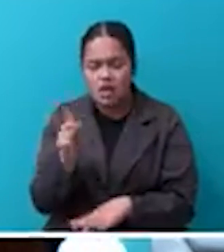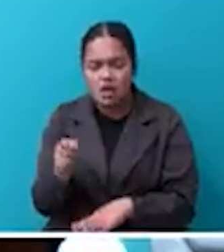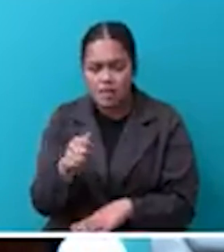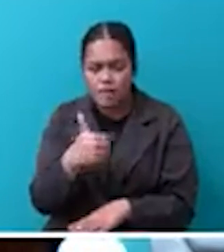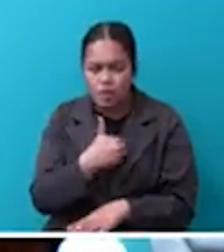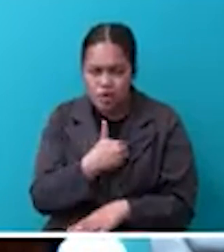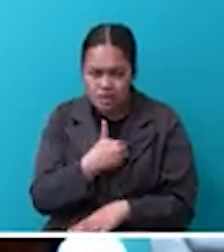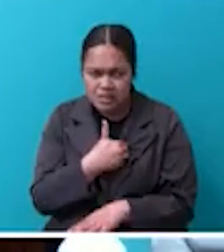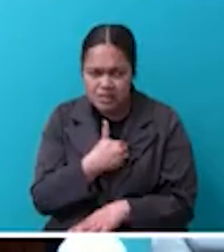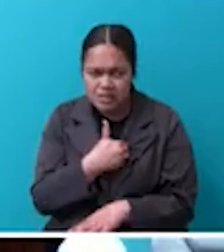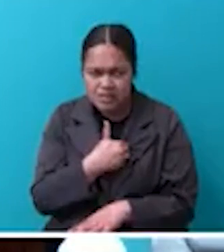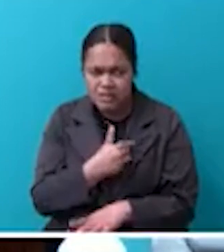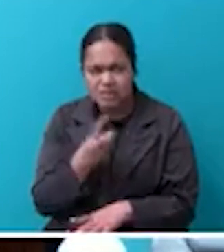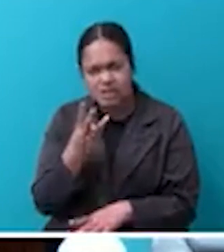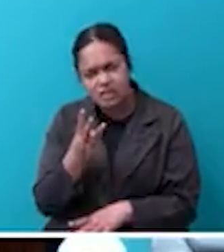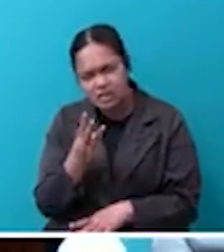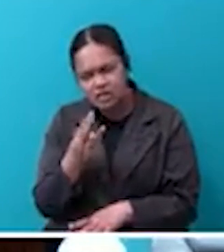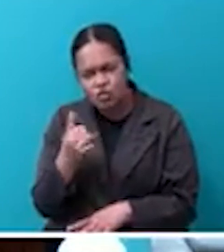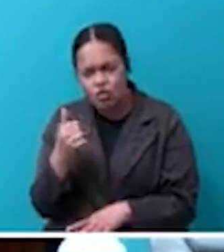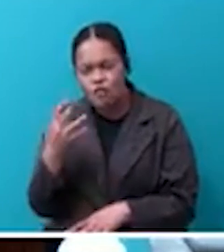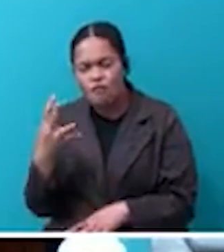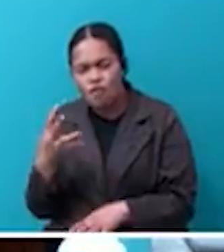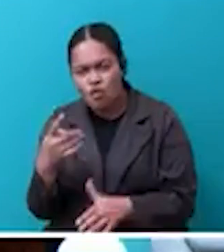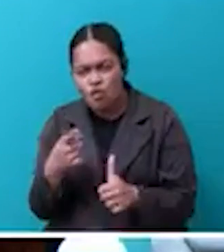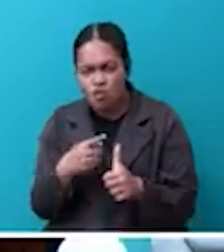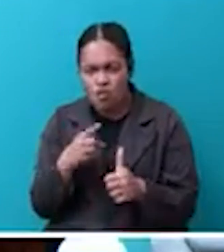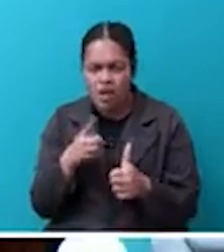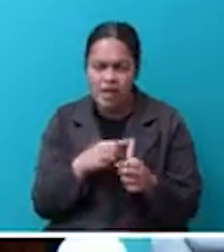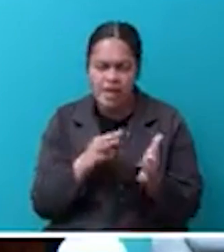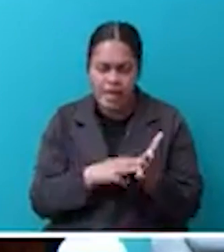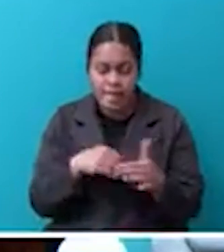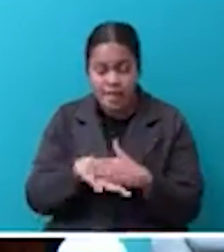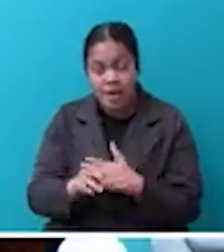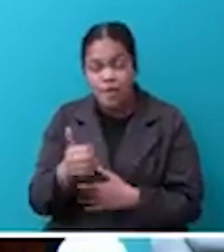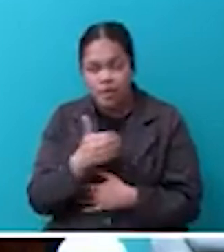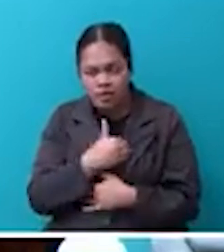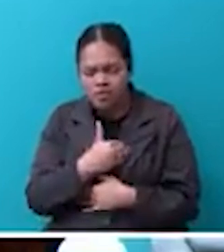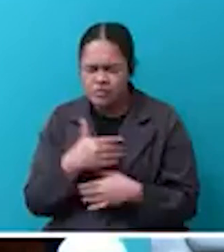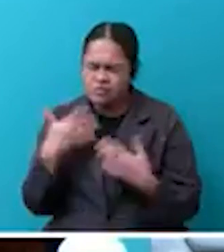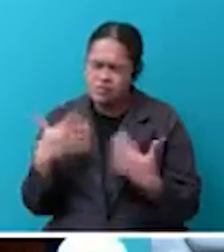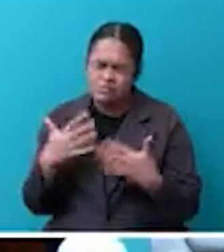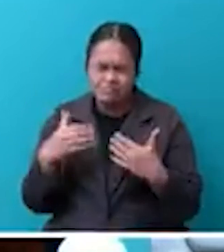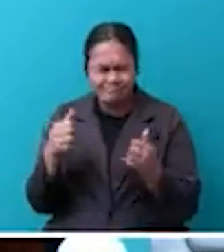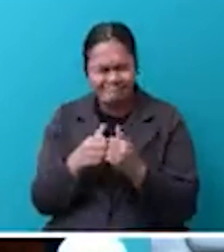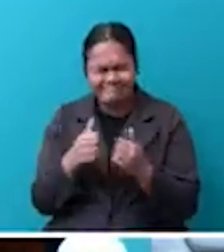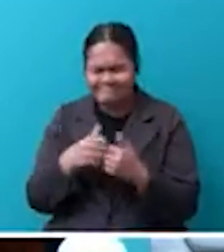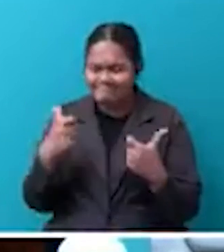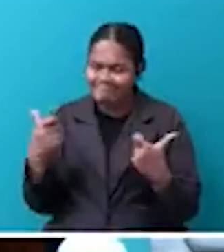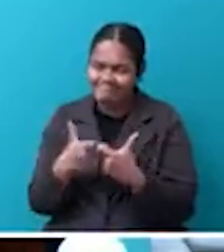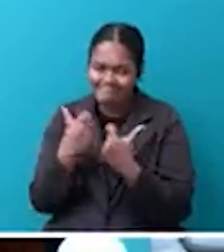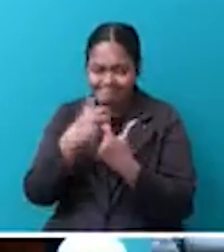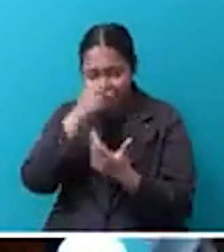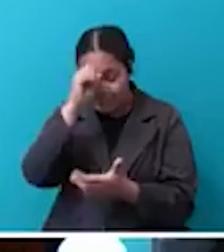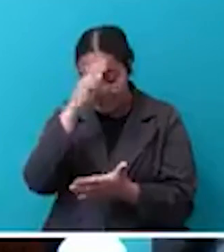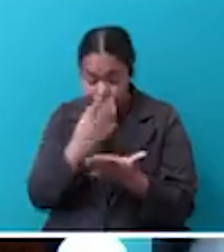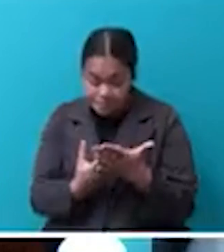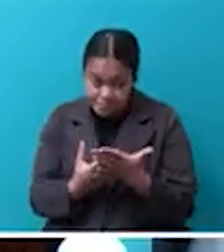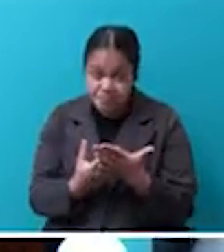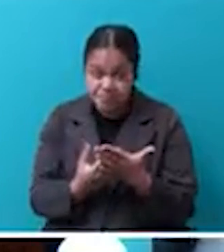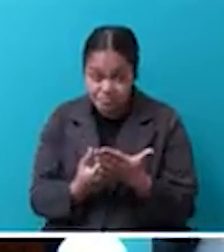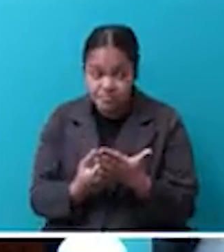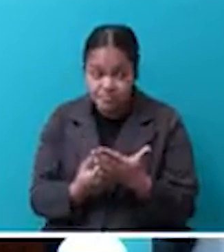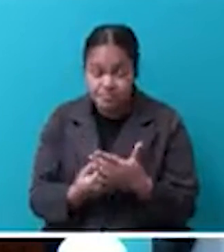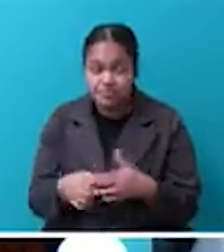far as 3 or 4 a.m. We faced many challenges given the state of current geopolitics, and